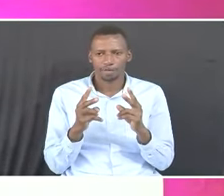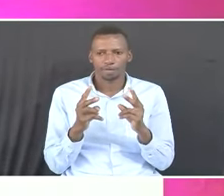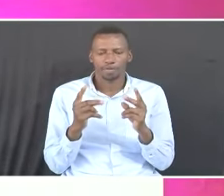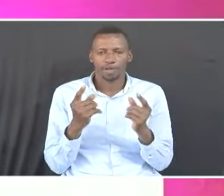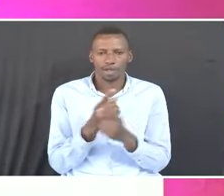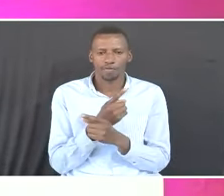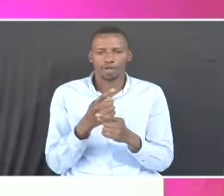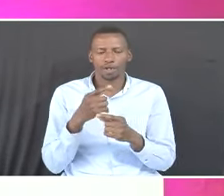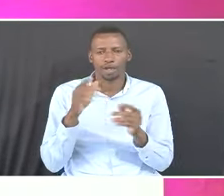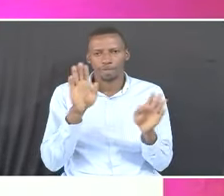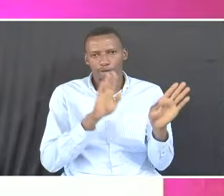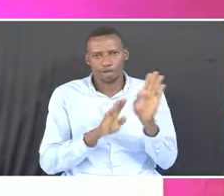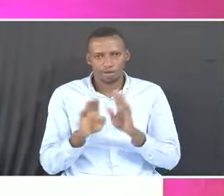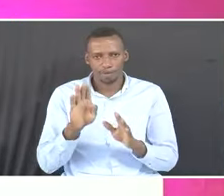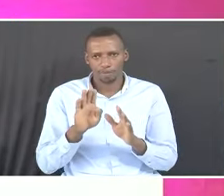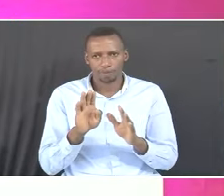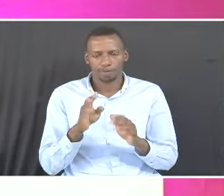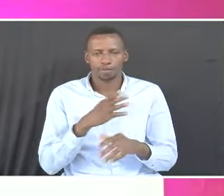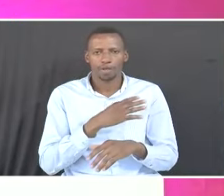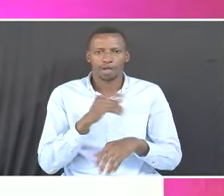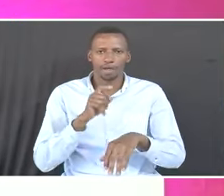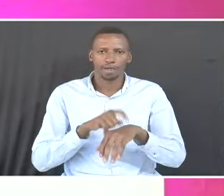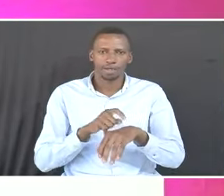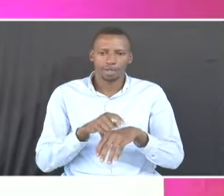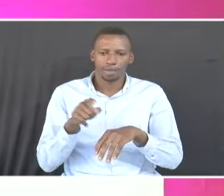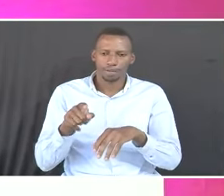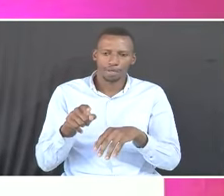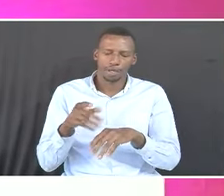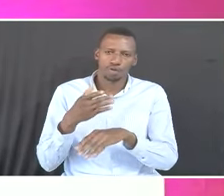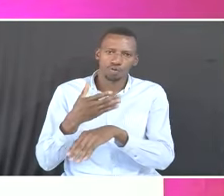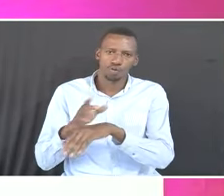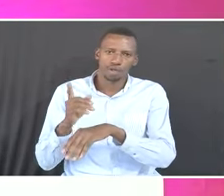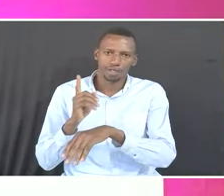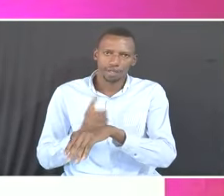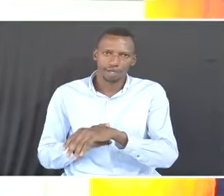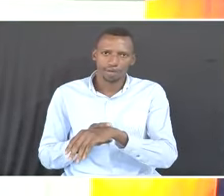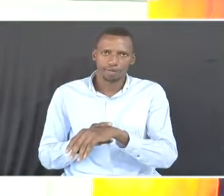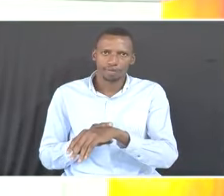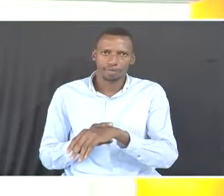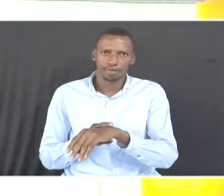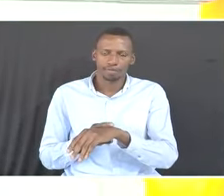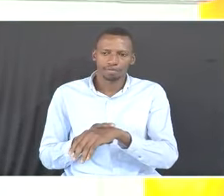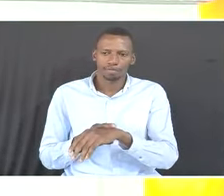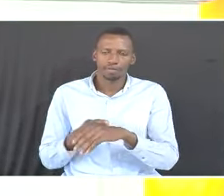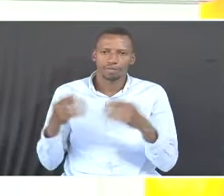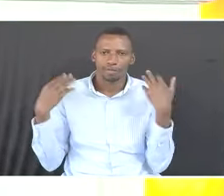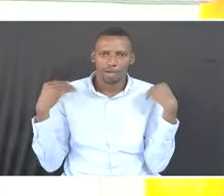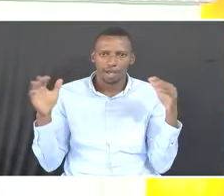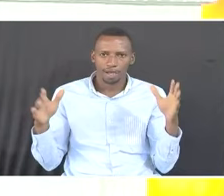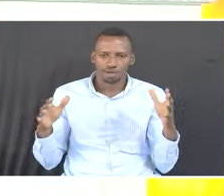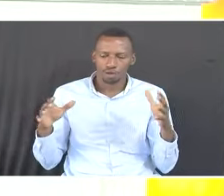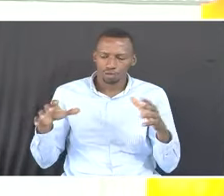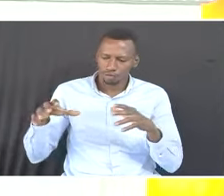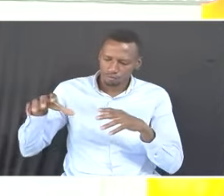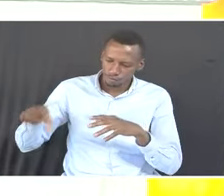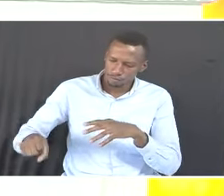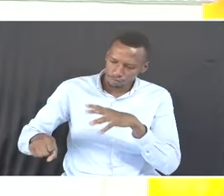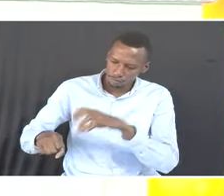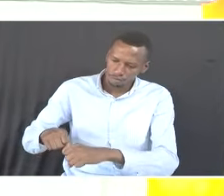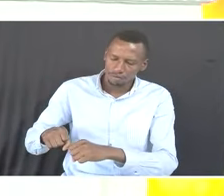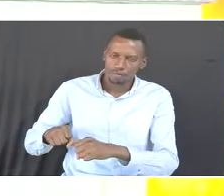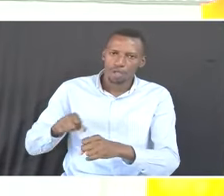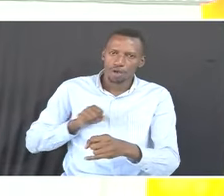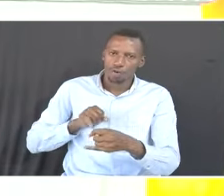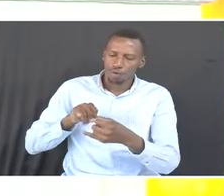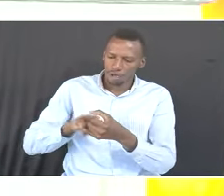Genesis 19:16. And while he lingered, the man took hold of his hand and the wife's hand and the hands of his two